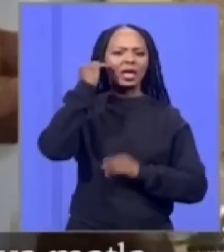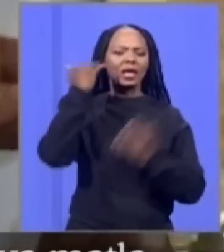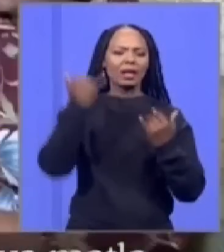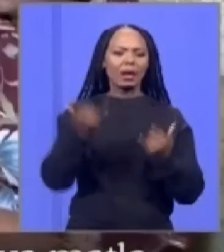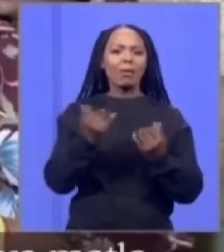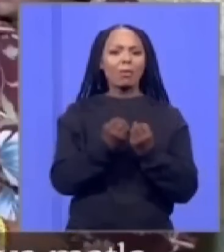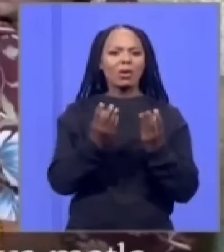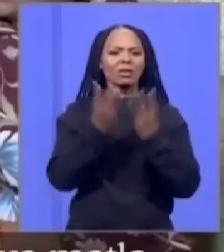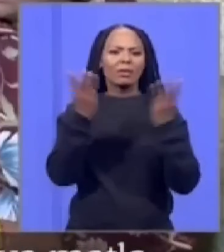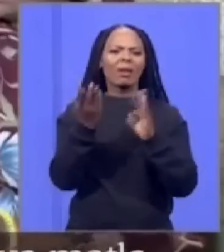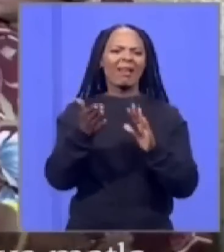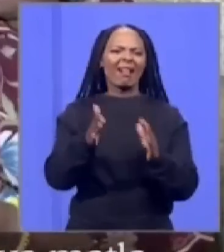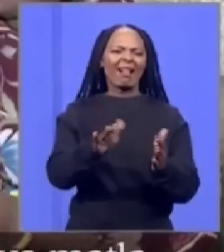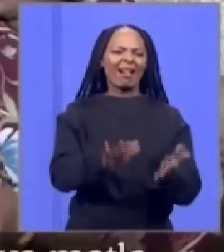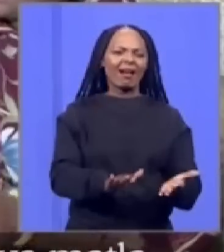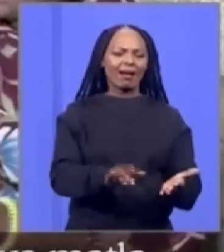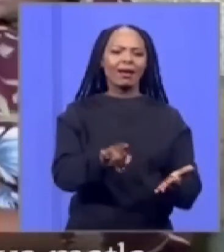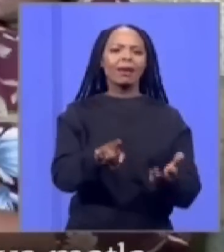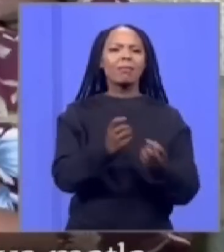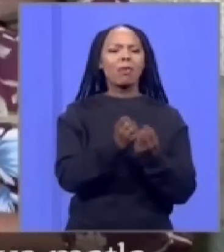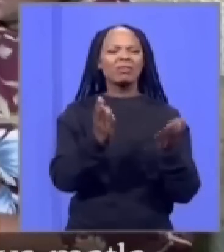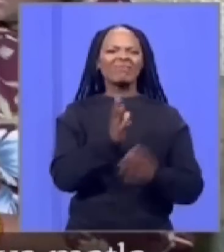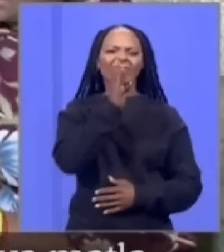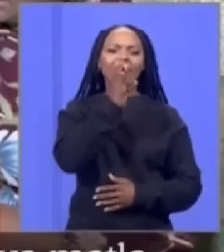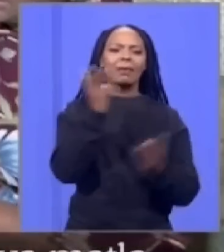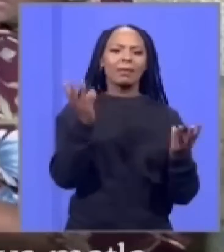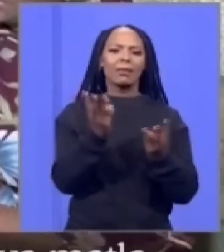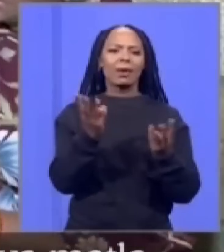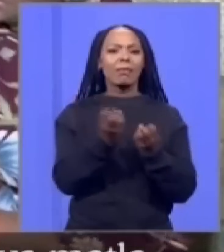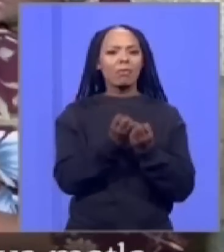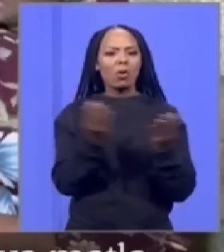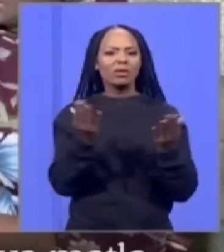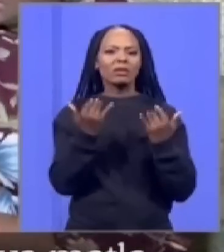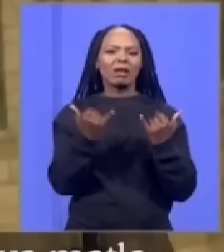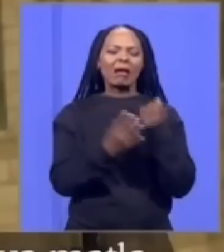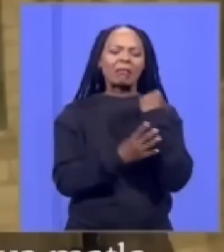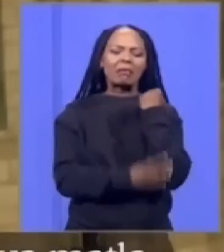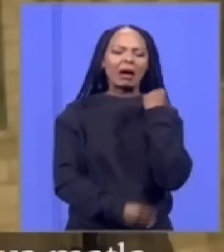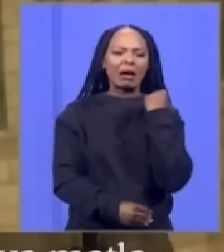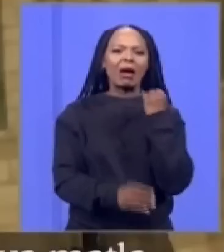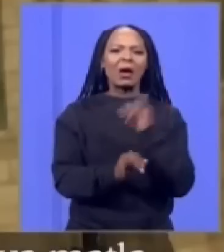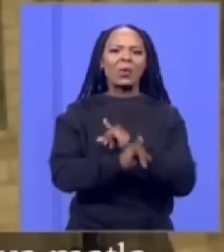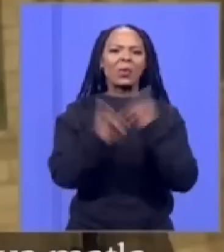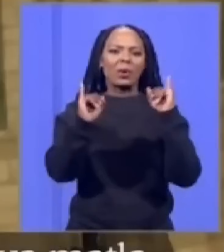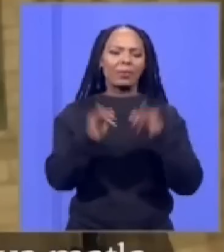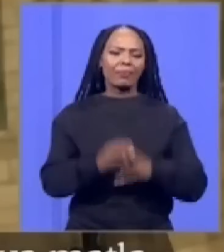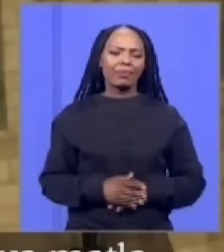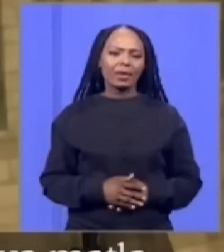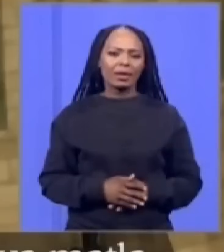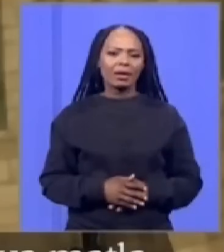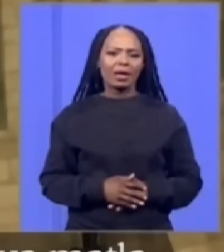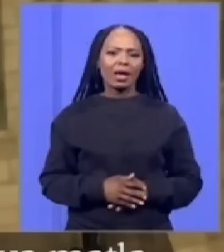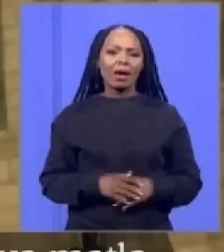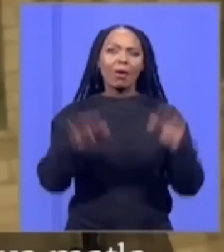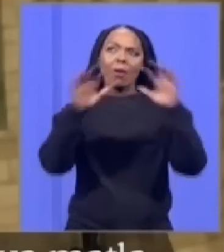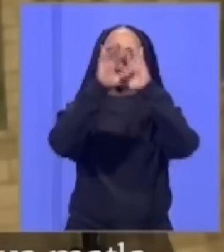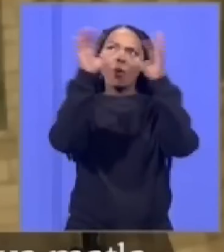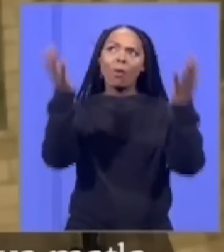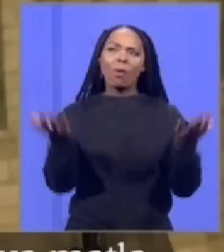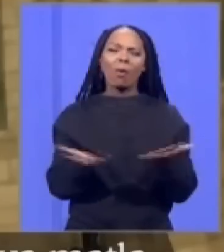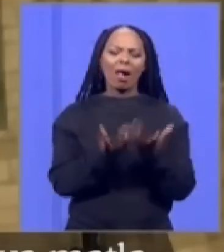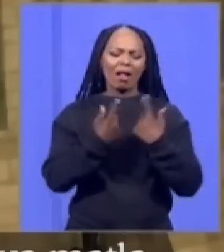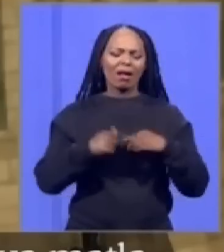hlokahetse diketekete tsa batho mme di milione di setse di itlhophere. Our world is sick with